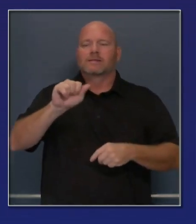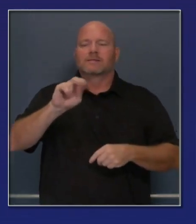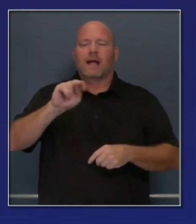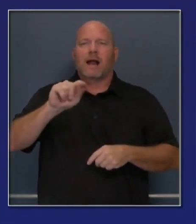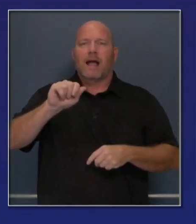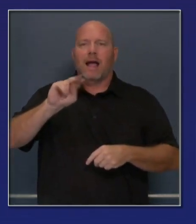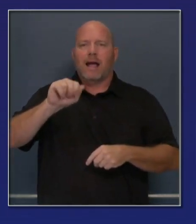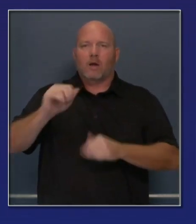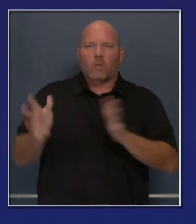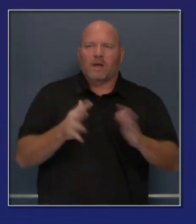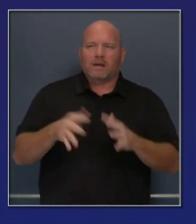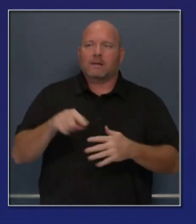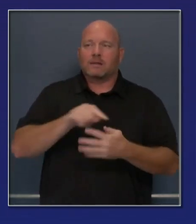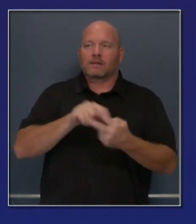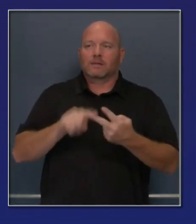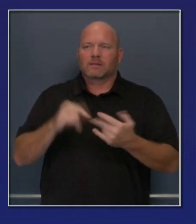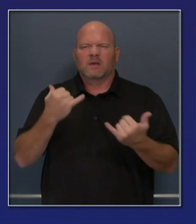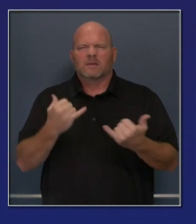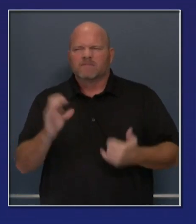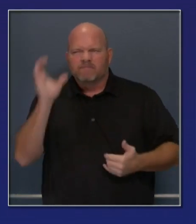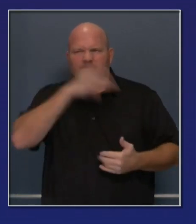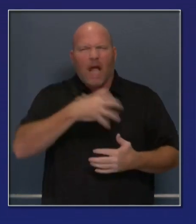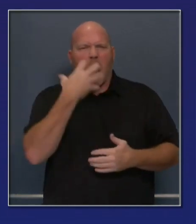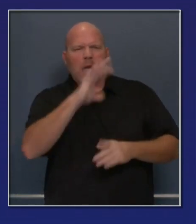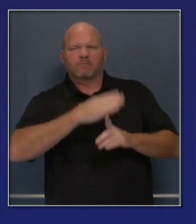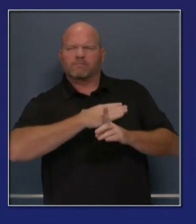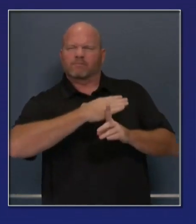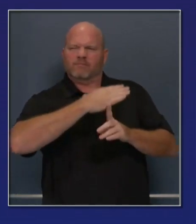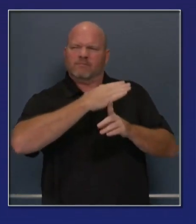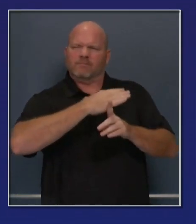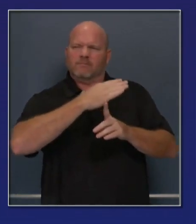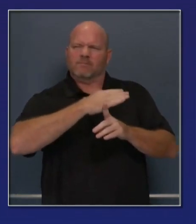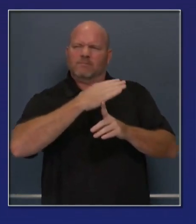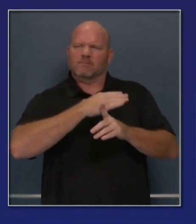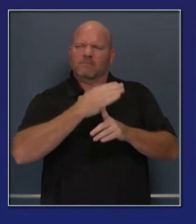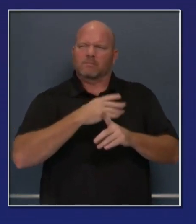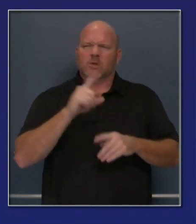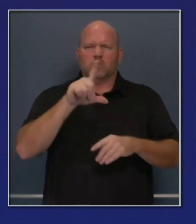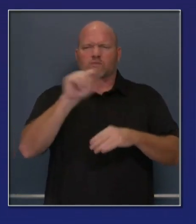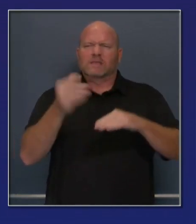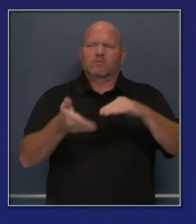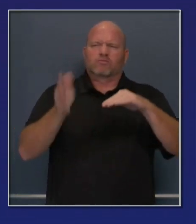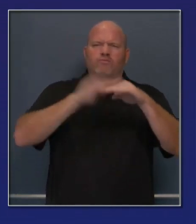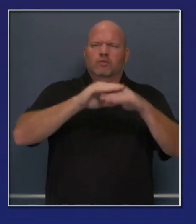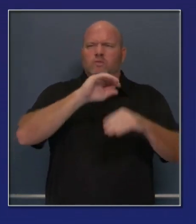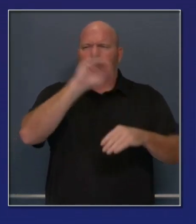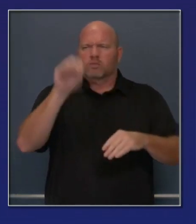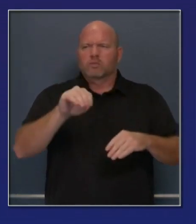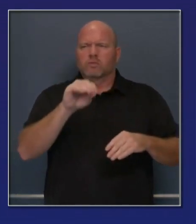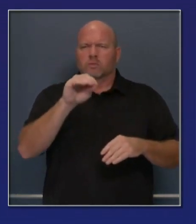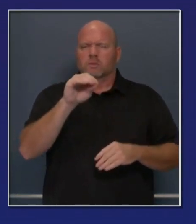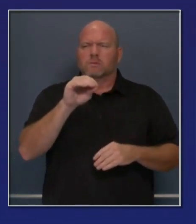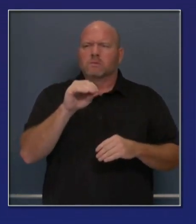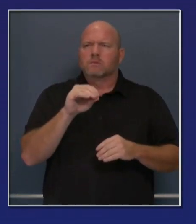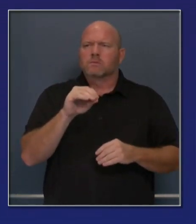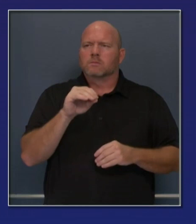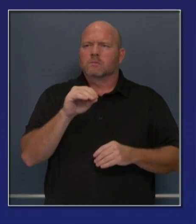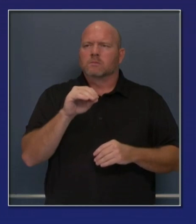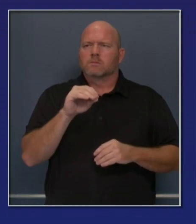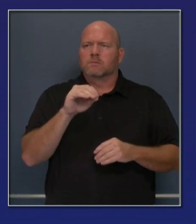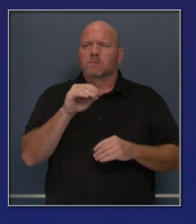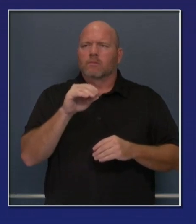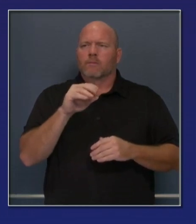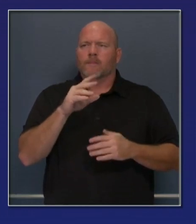temperatures, unseasonably hot. We're going to expect up to 20-degree increases in temperatures from what we experienced over the end of last week and over the